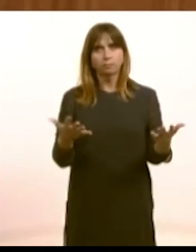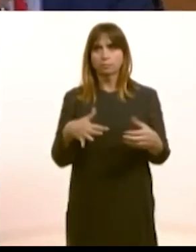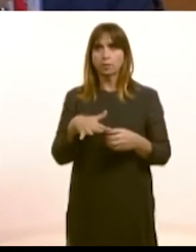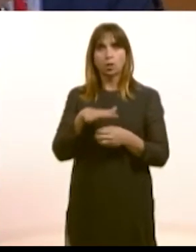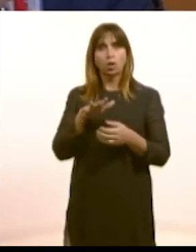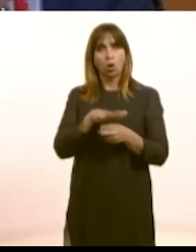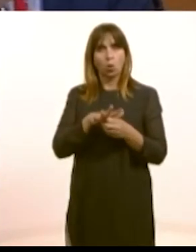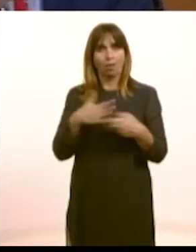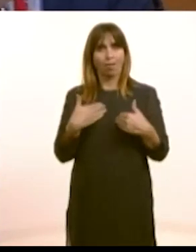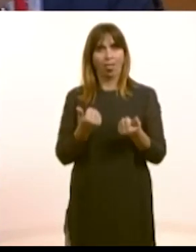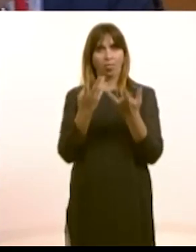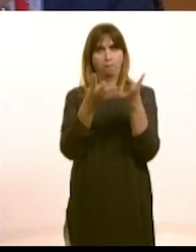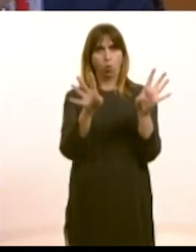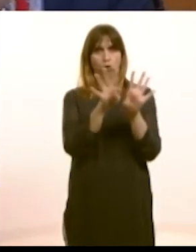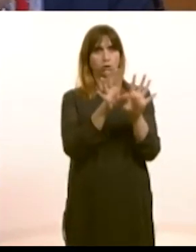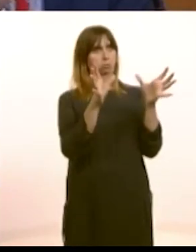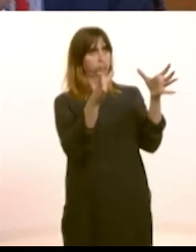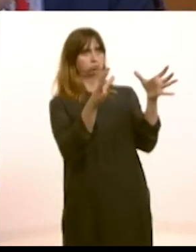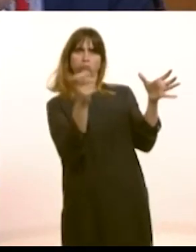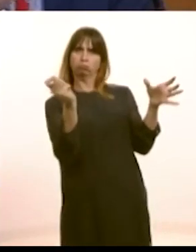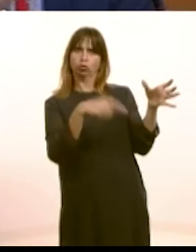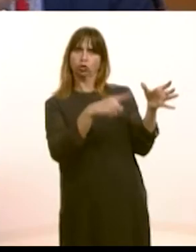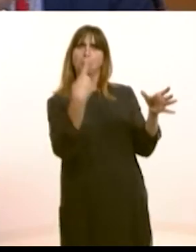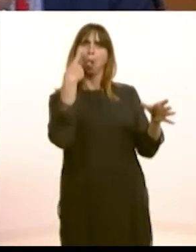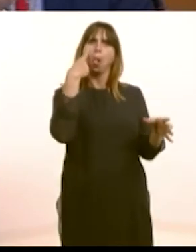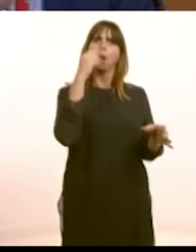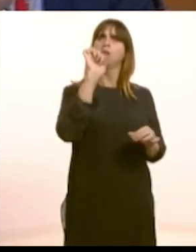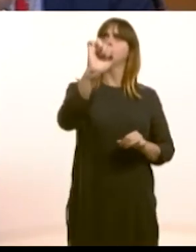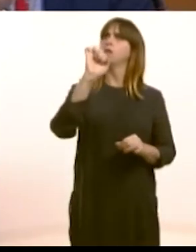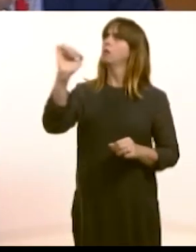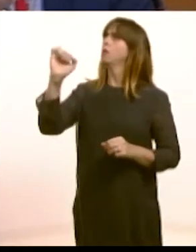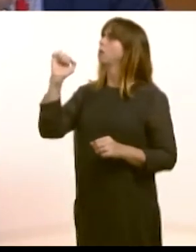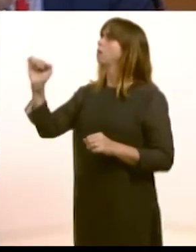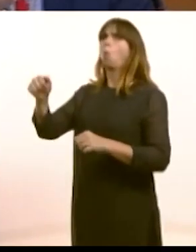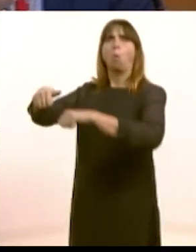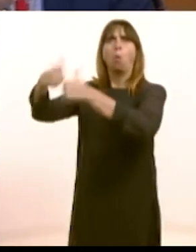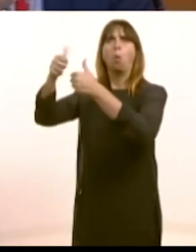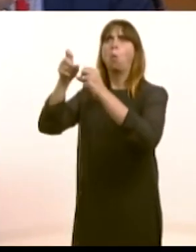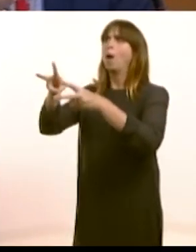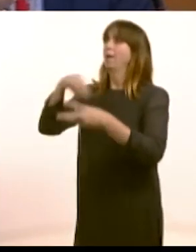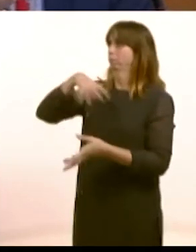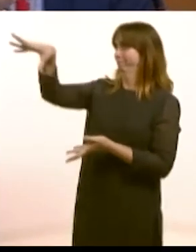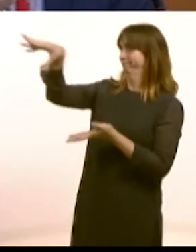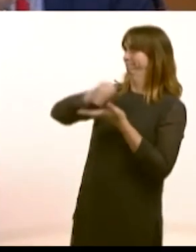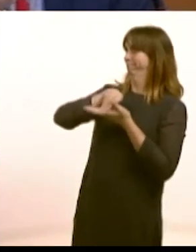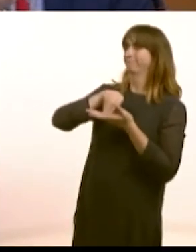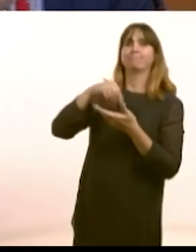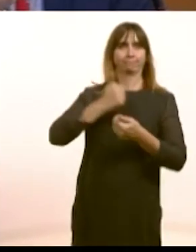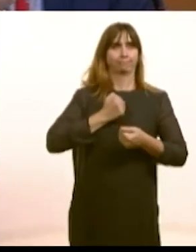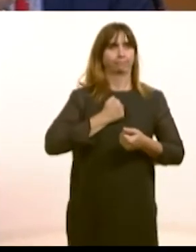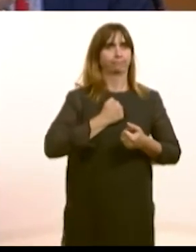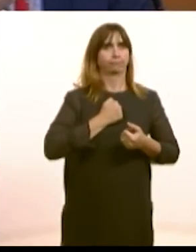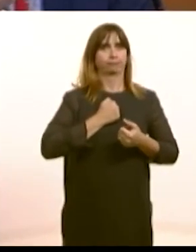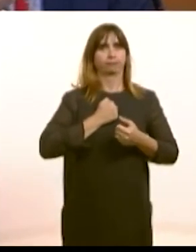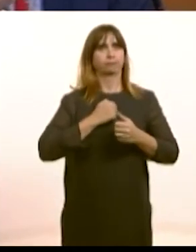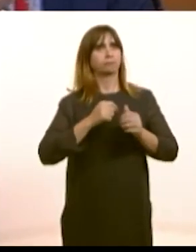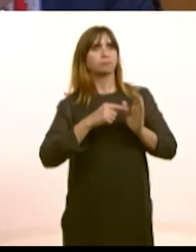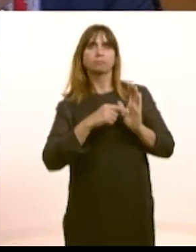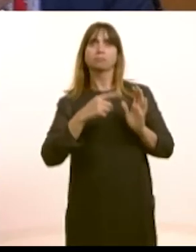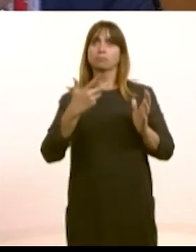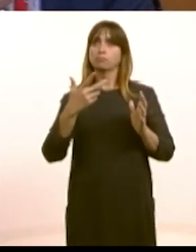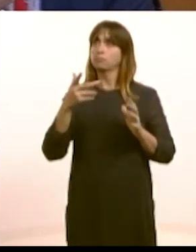to see what works in other health boards and then use that best practice and apply that best practice in their own areas. And where there's